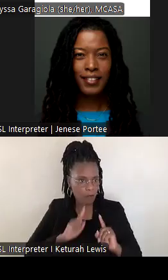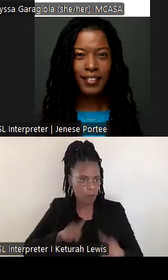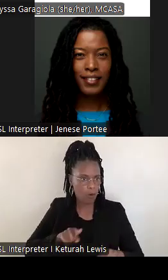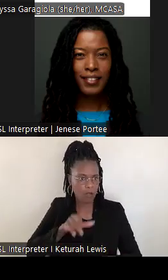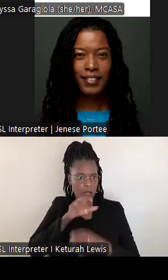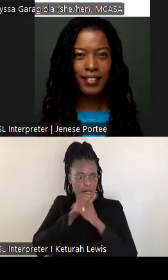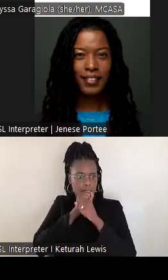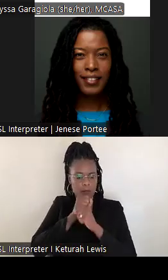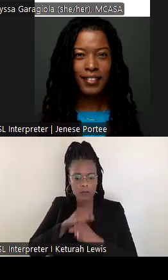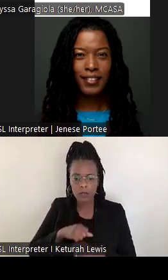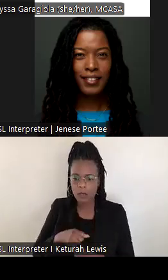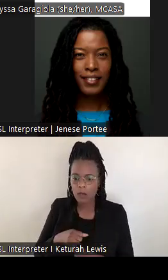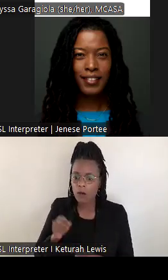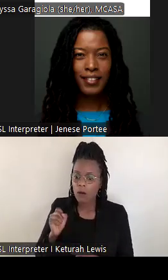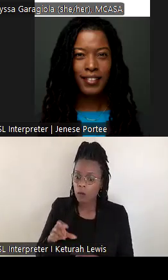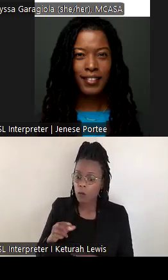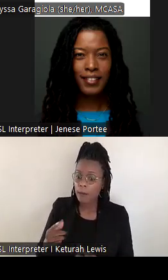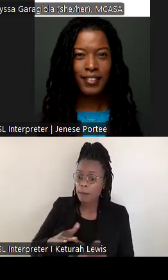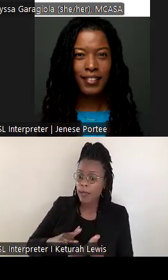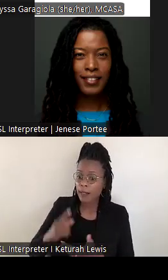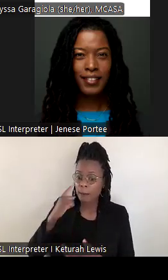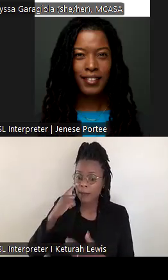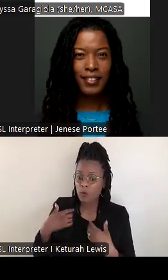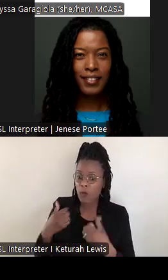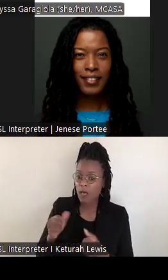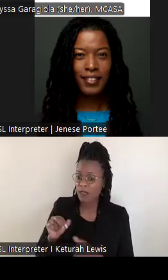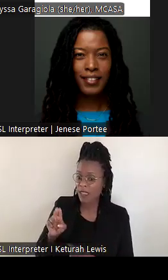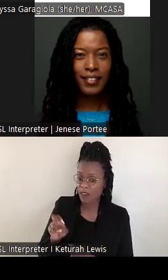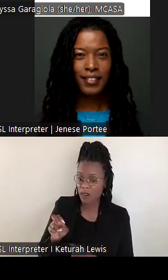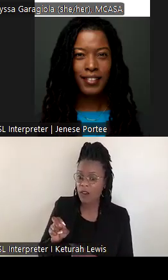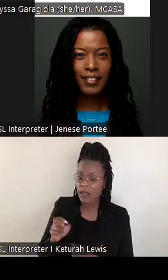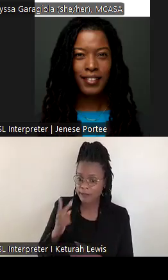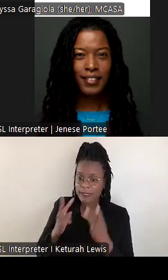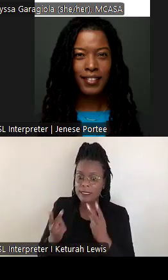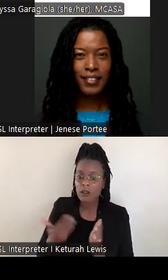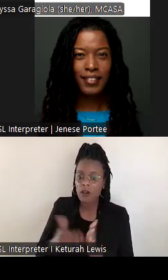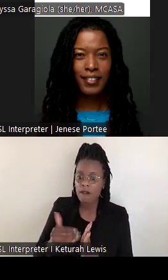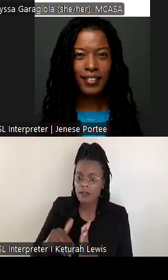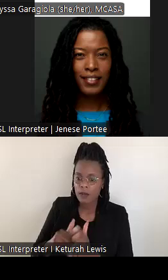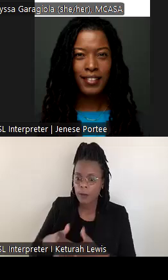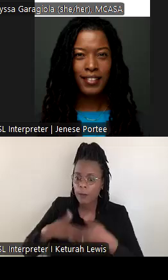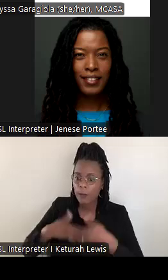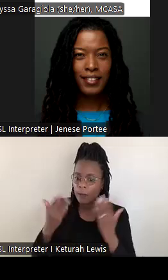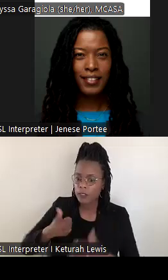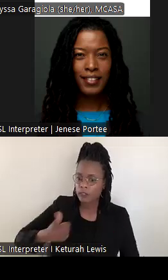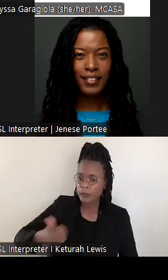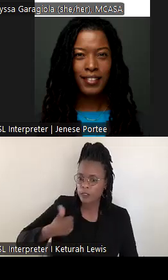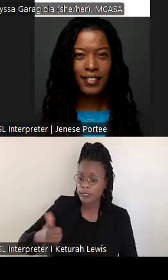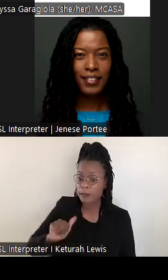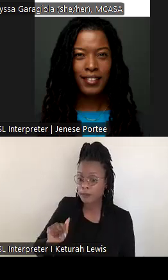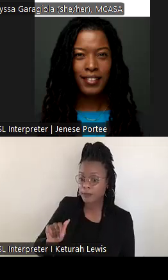seen that as well. Not having transportation. Alyssa and I are actually working on this project with a couple other